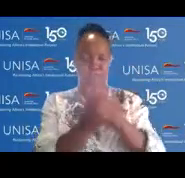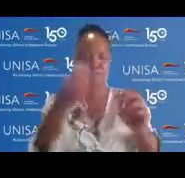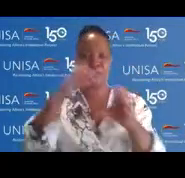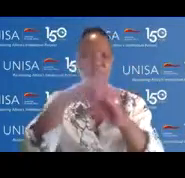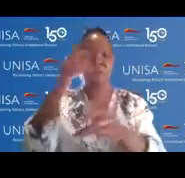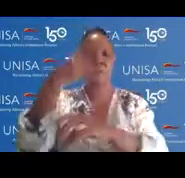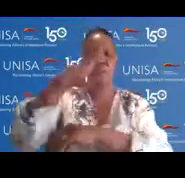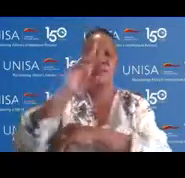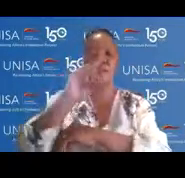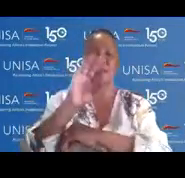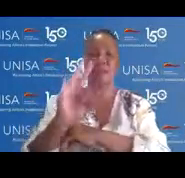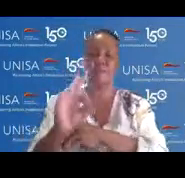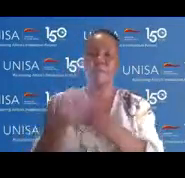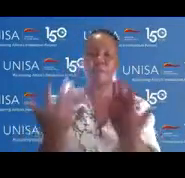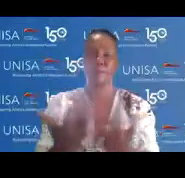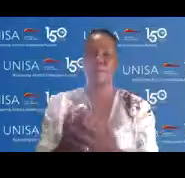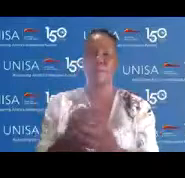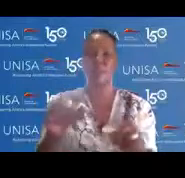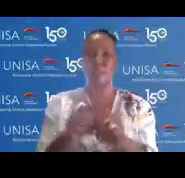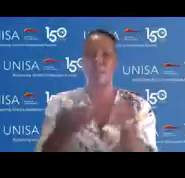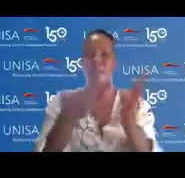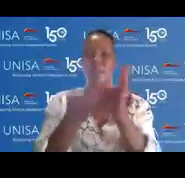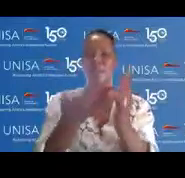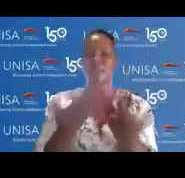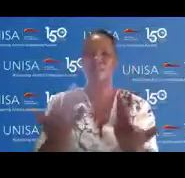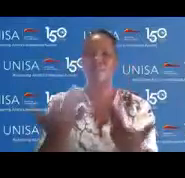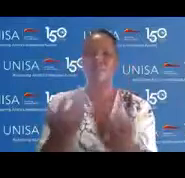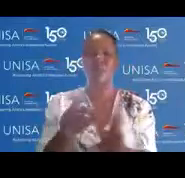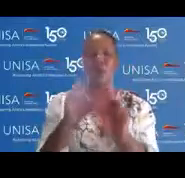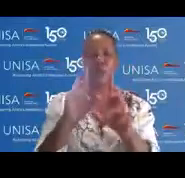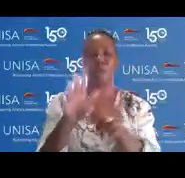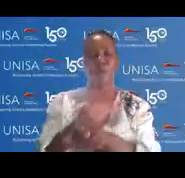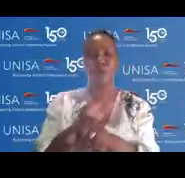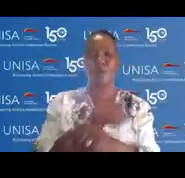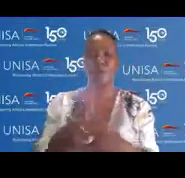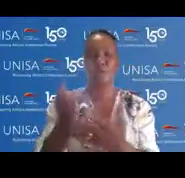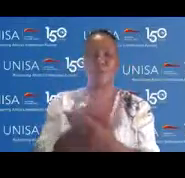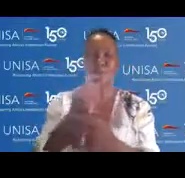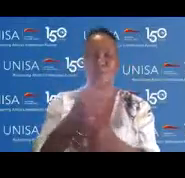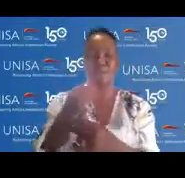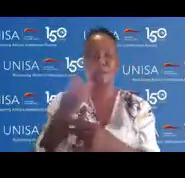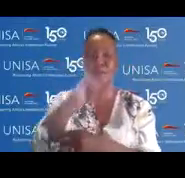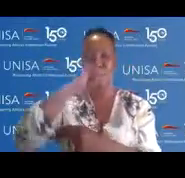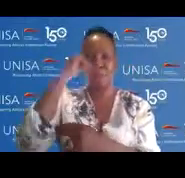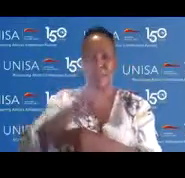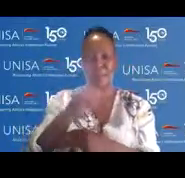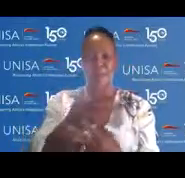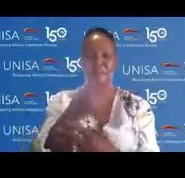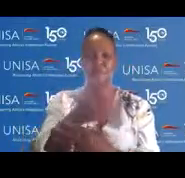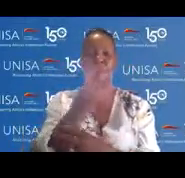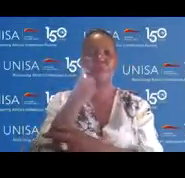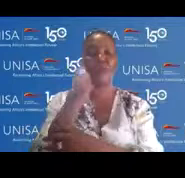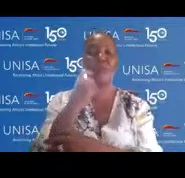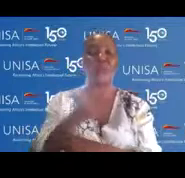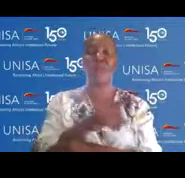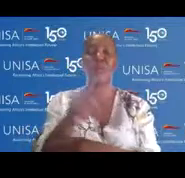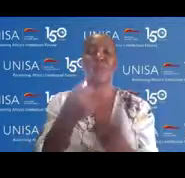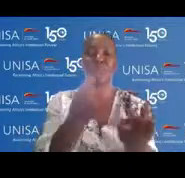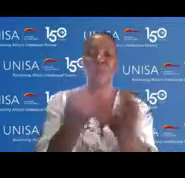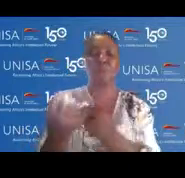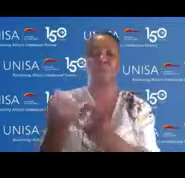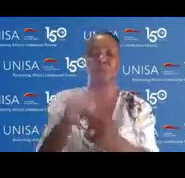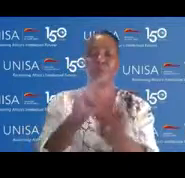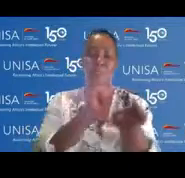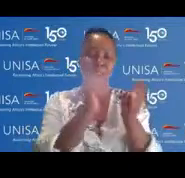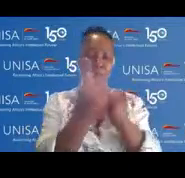PDF, just like that. Okay, so hopefully you guys found value, and it should be easy for you to convert